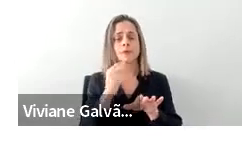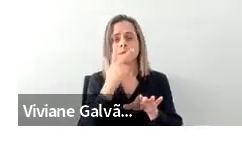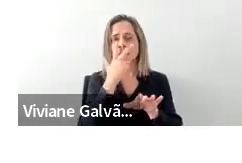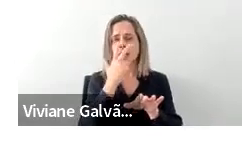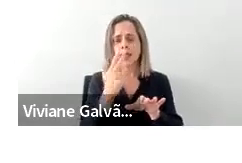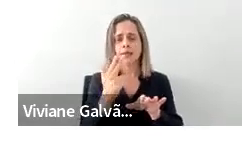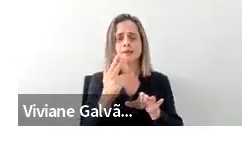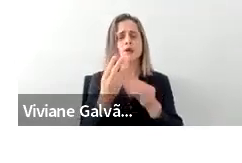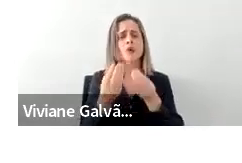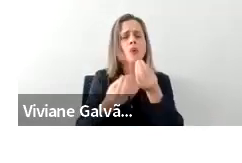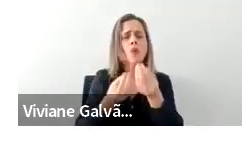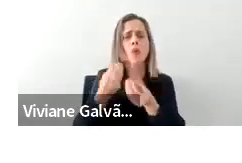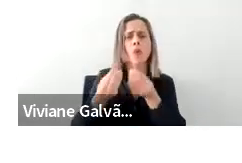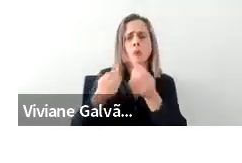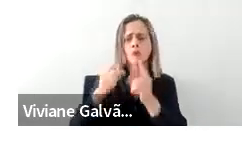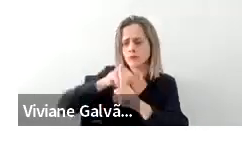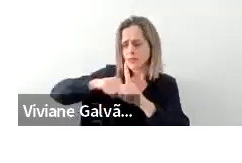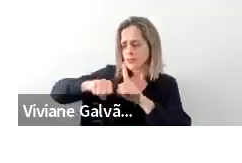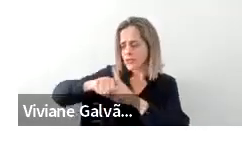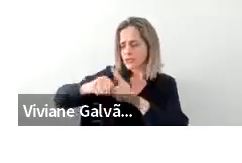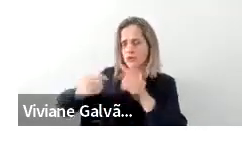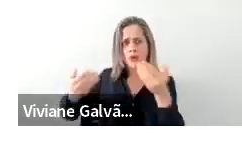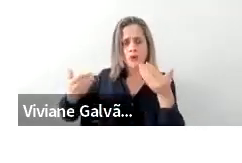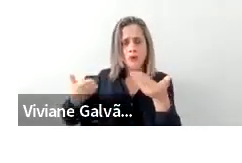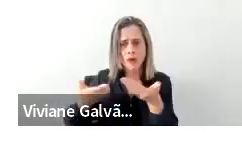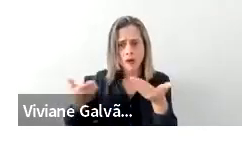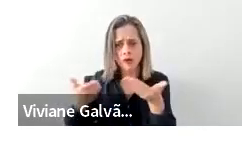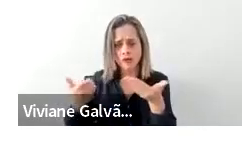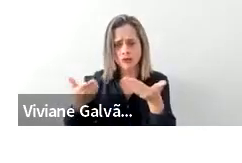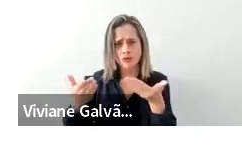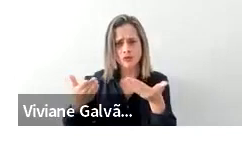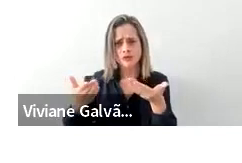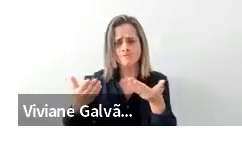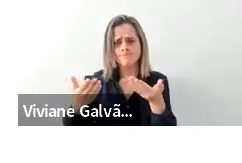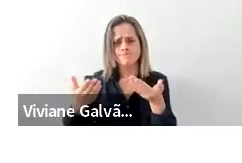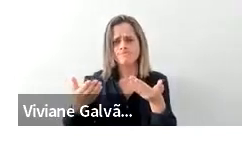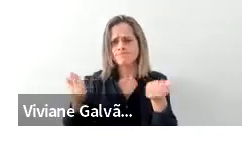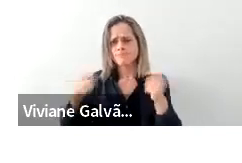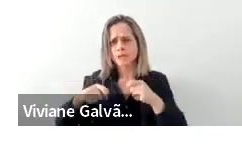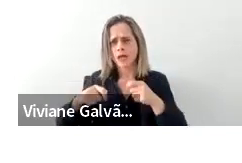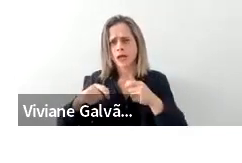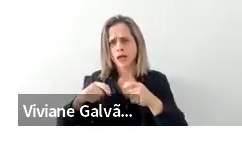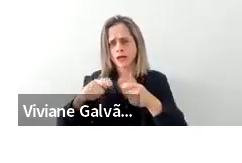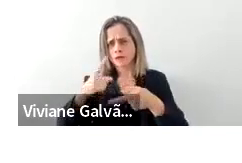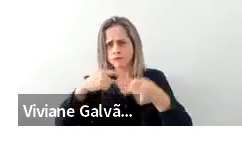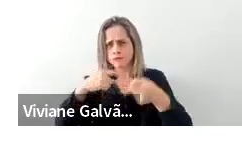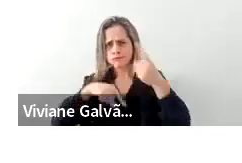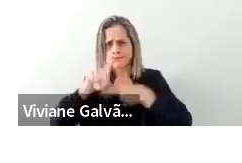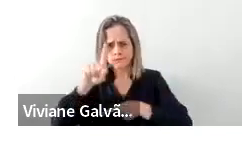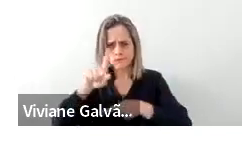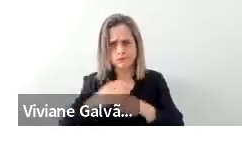itself, so long as mankind has not mastered the truth about society and society itself. In